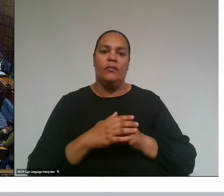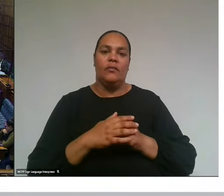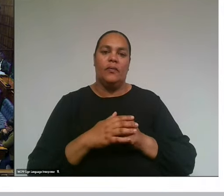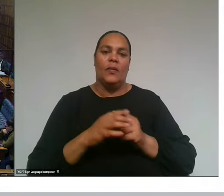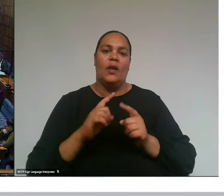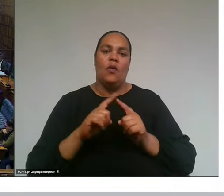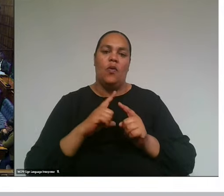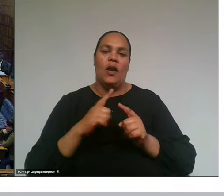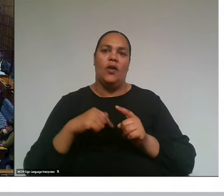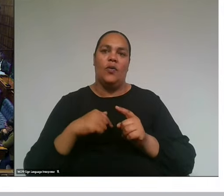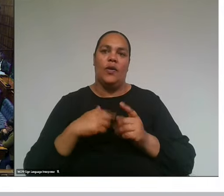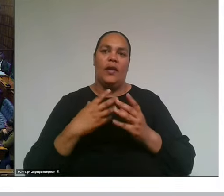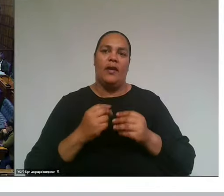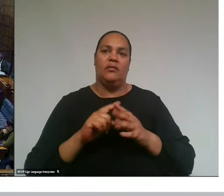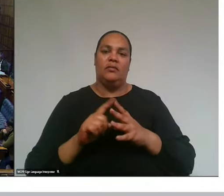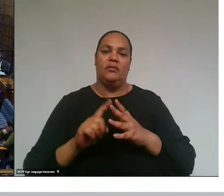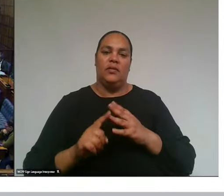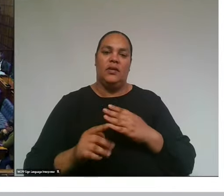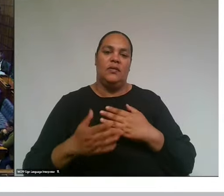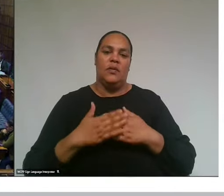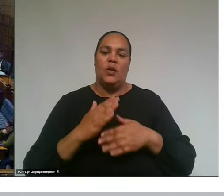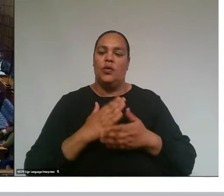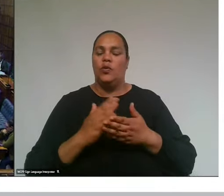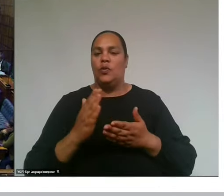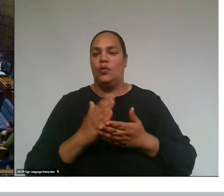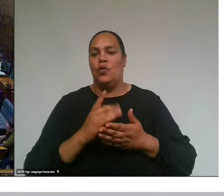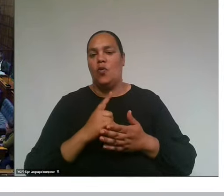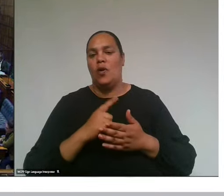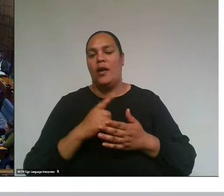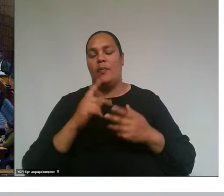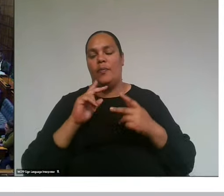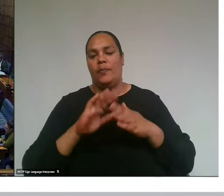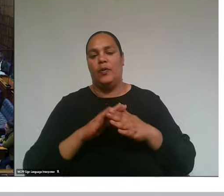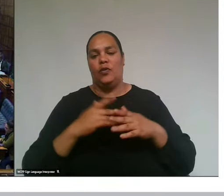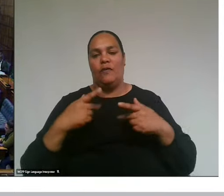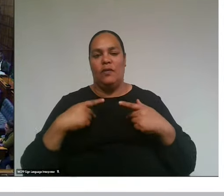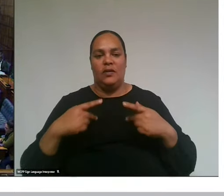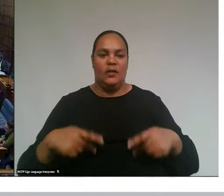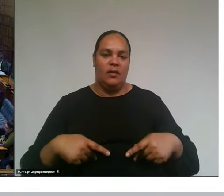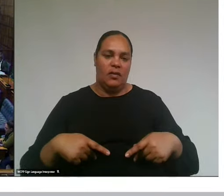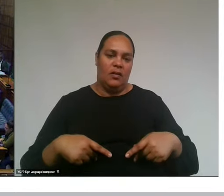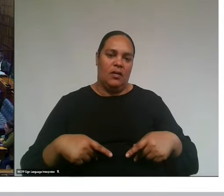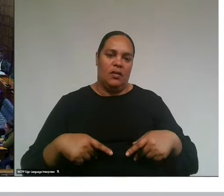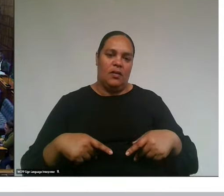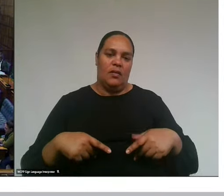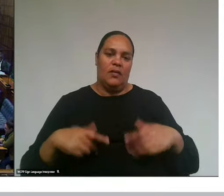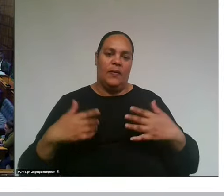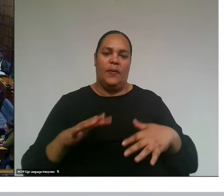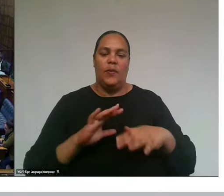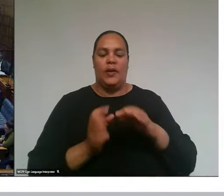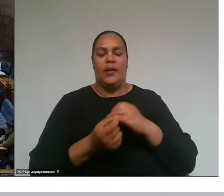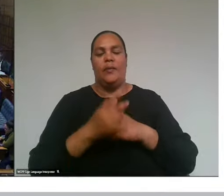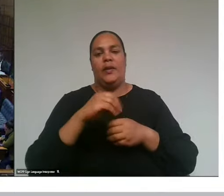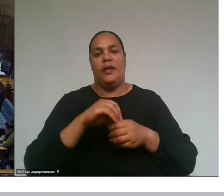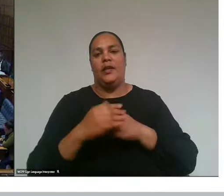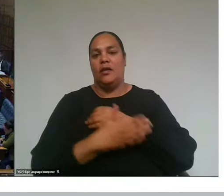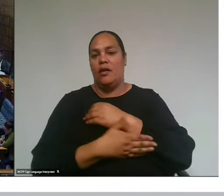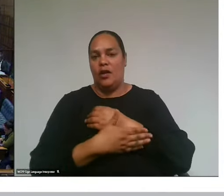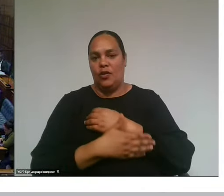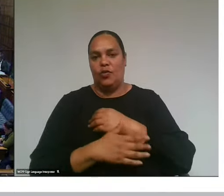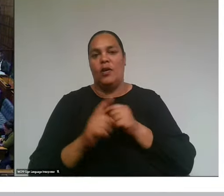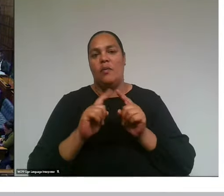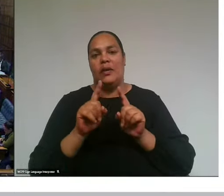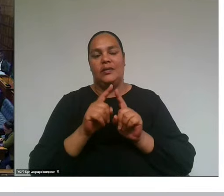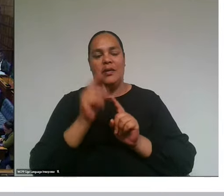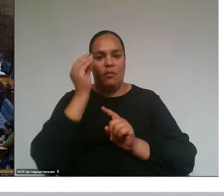have we are faced with times of uncertainty in terms of our fiscal uh strength in the country and noting